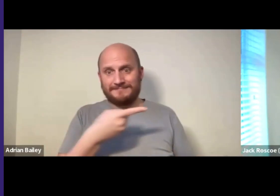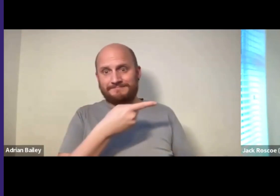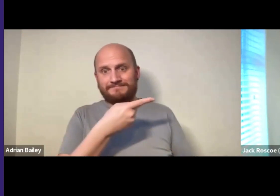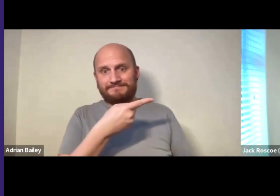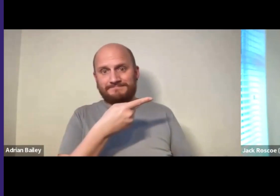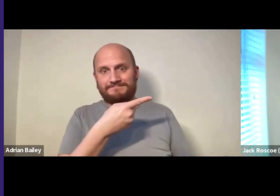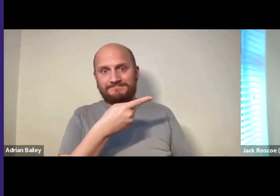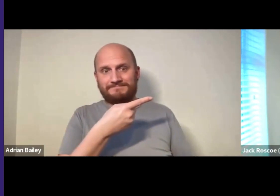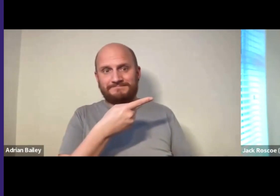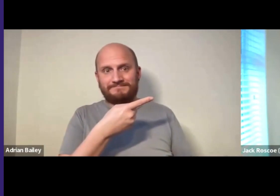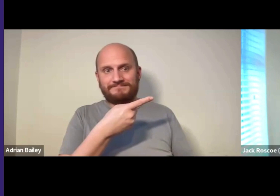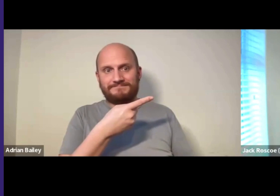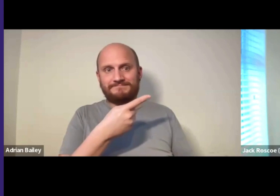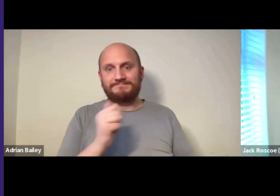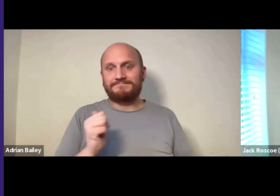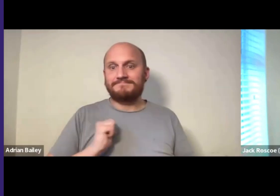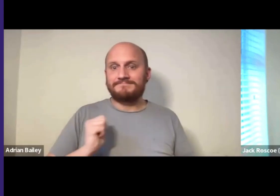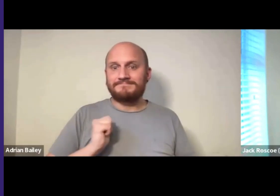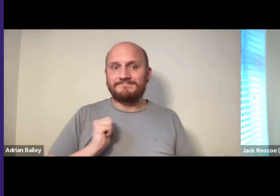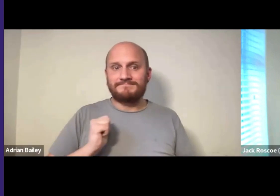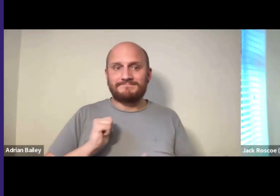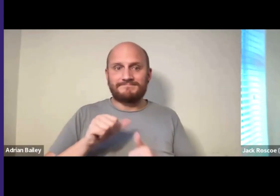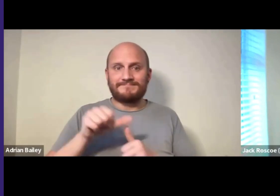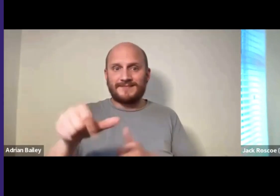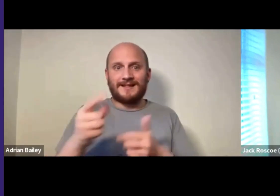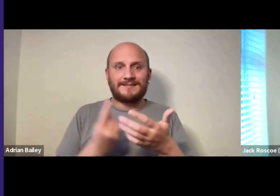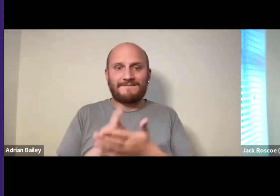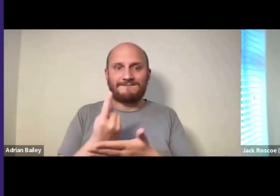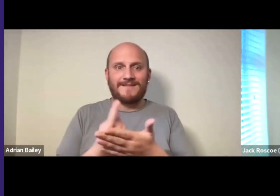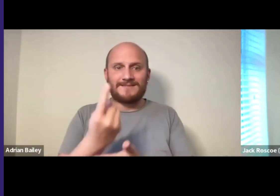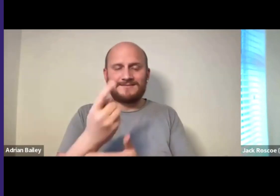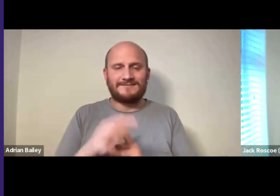our upcoming events.